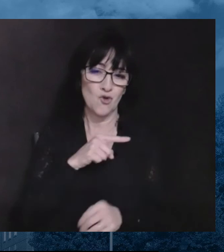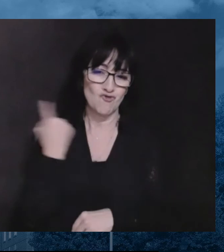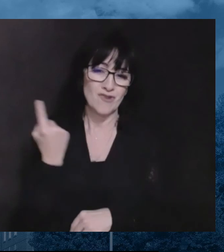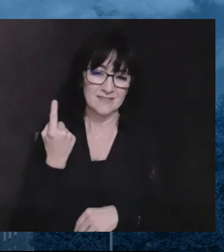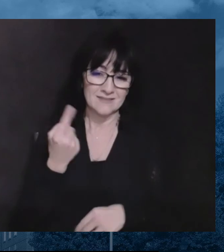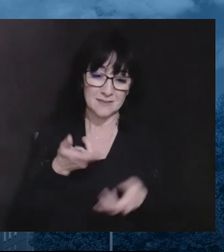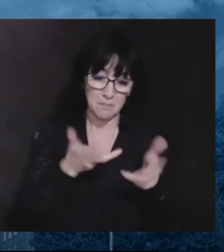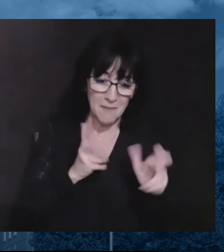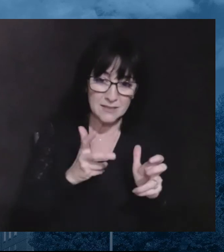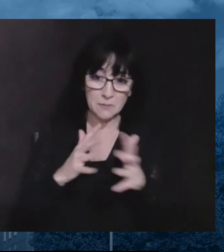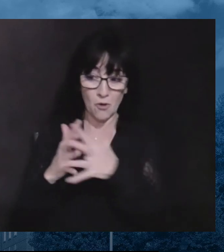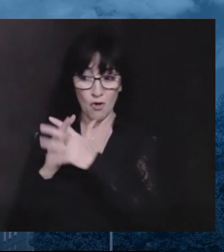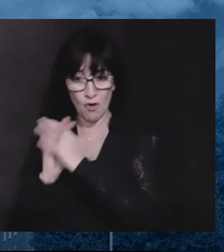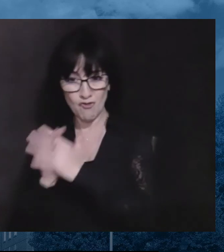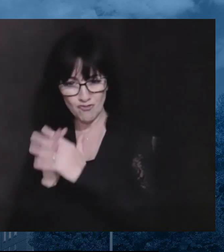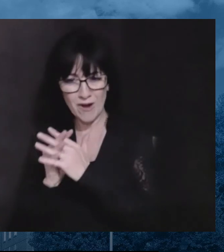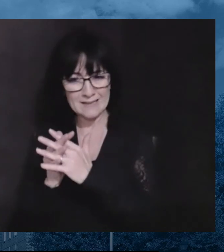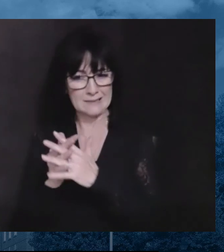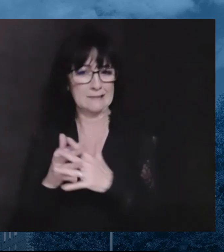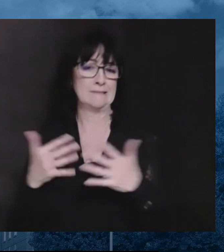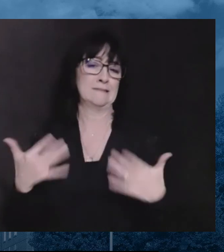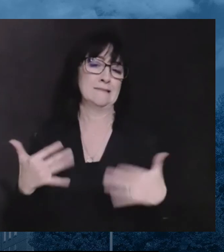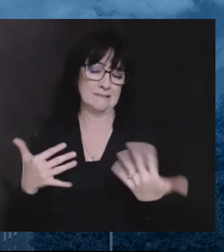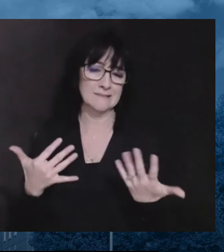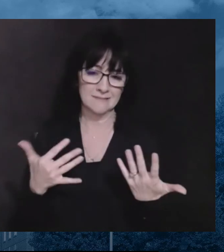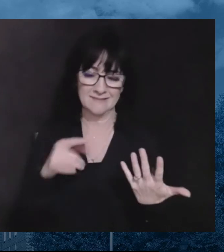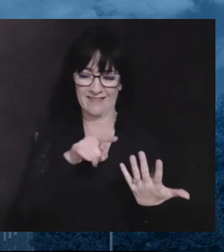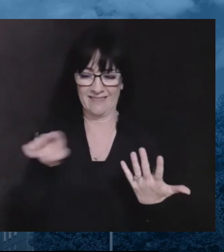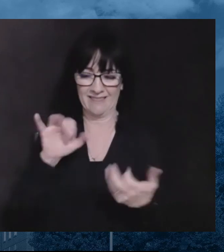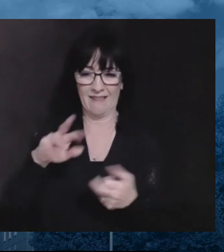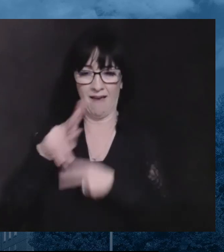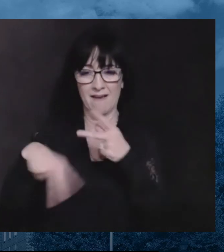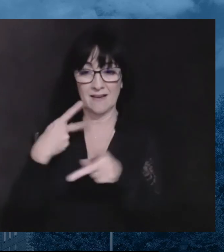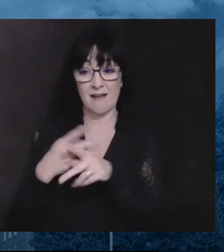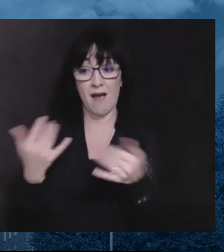we're not at the point yet of knowing when